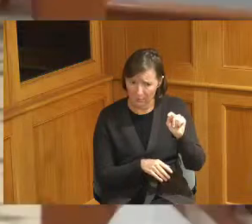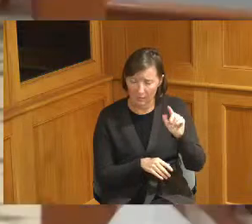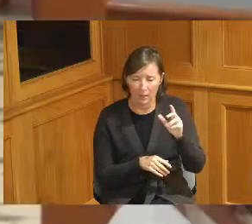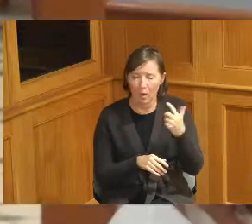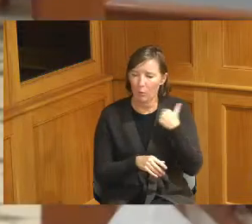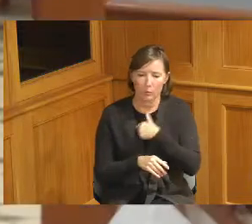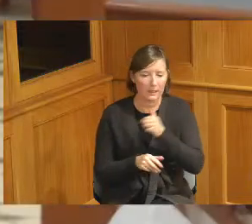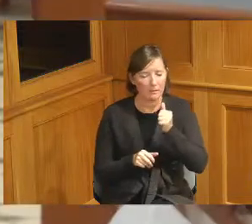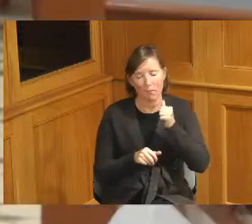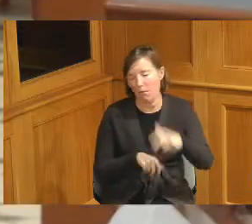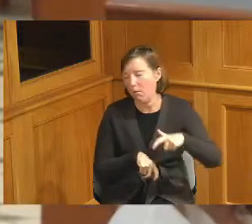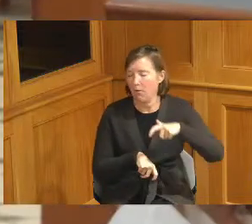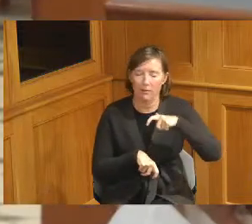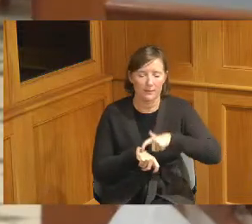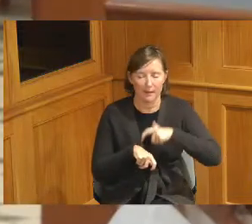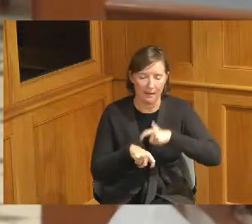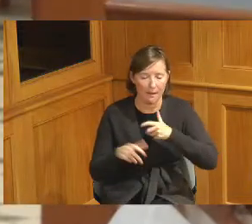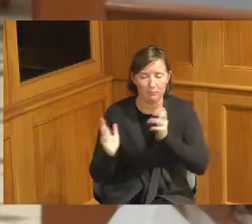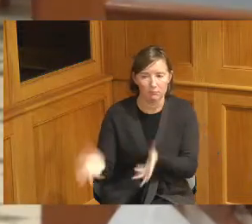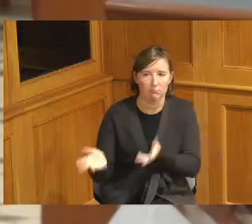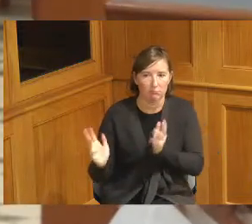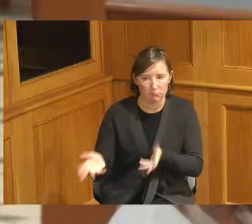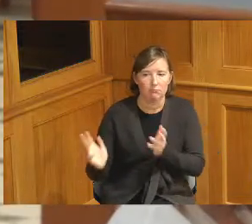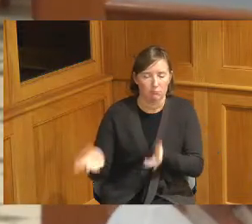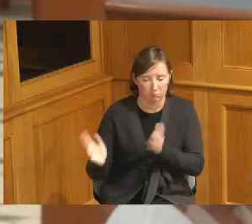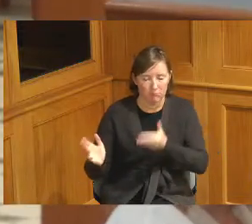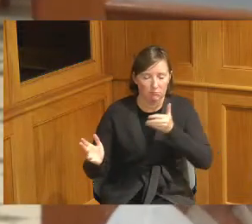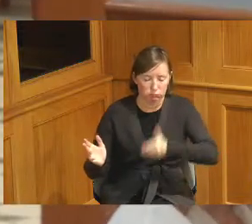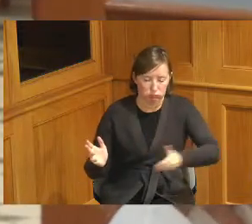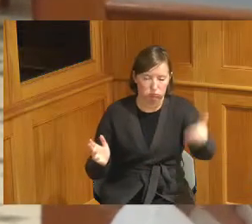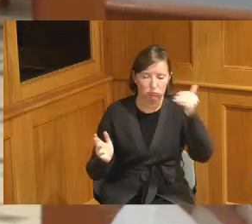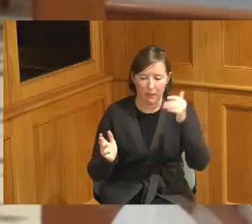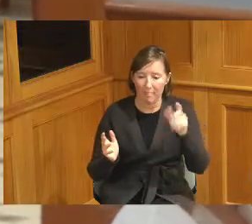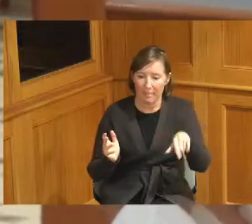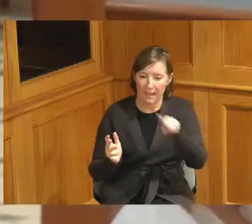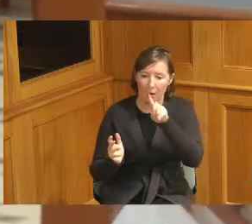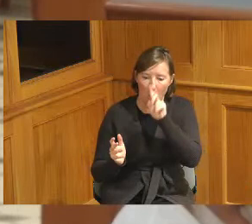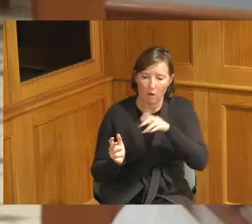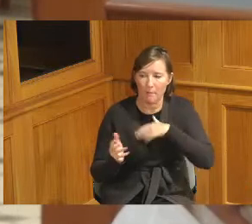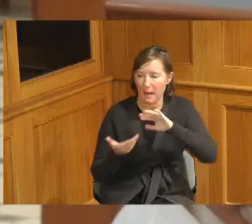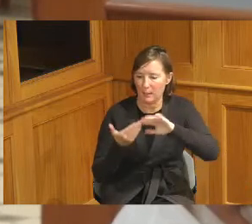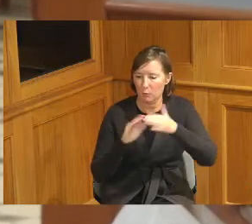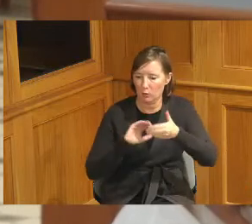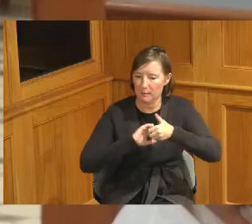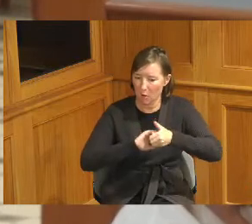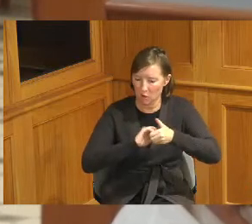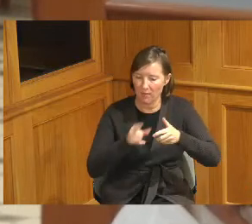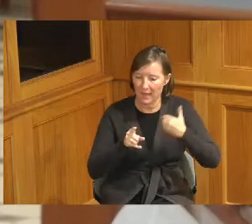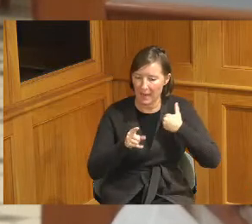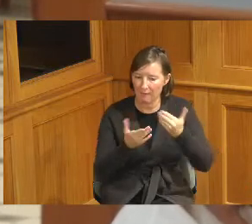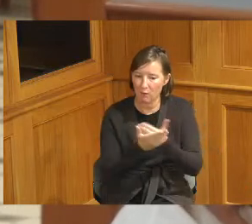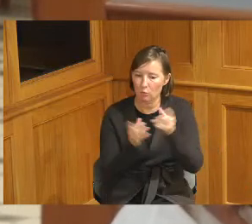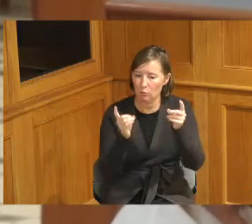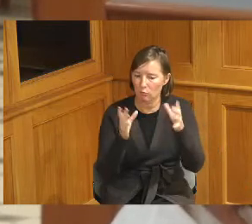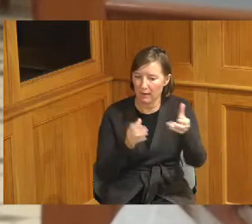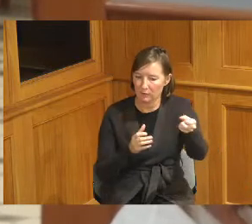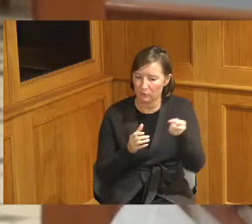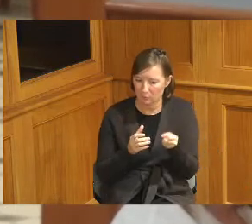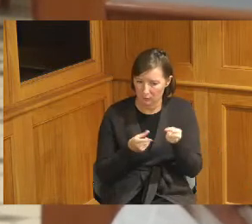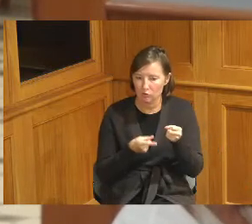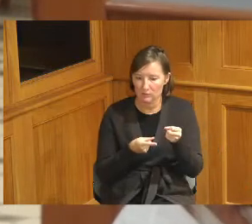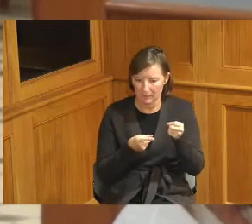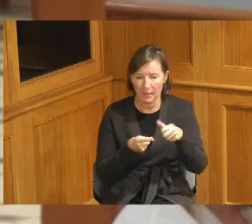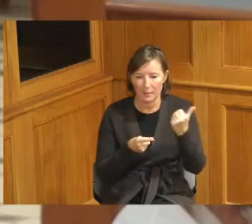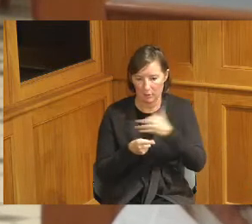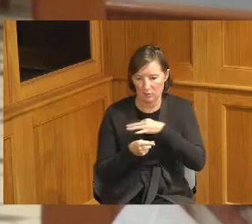talk all the time. I mean, they're one of my community partners. They have a new director, and Valeria, one of their staff